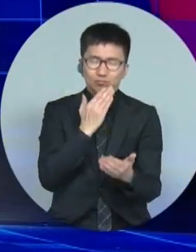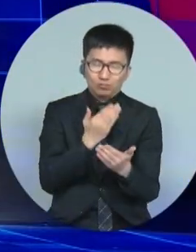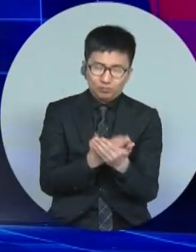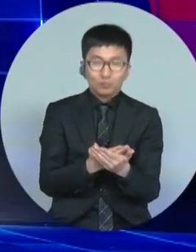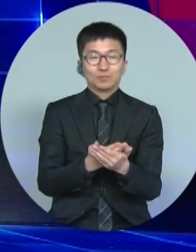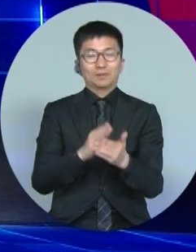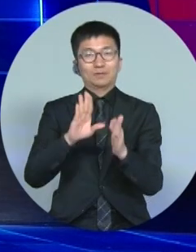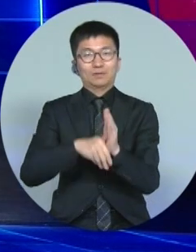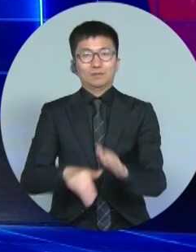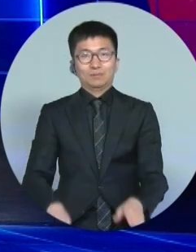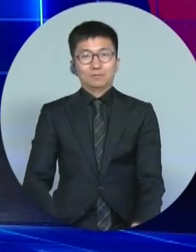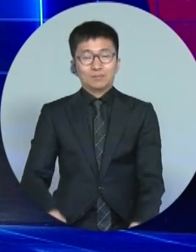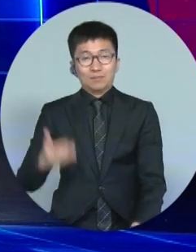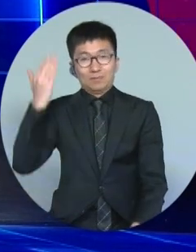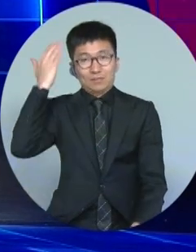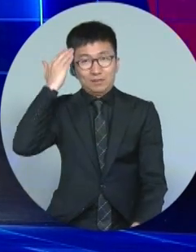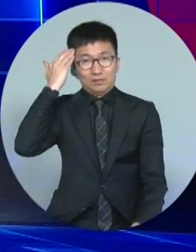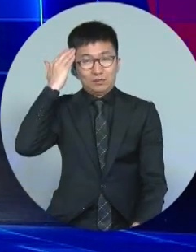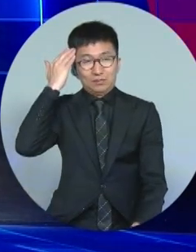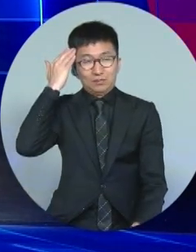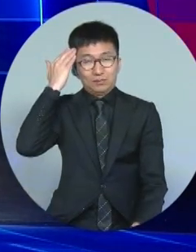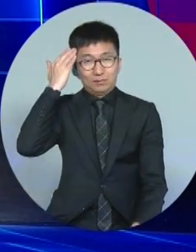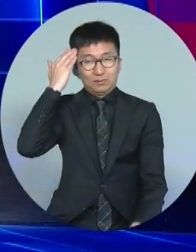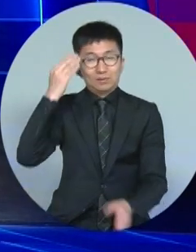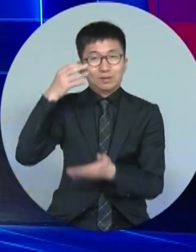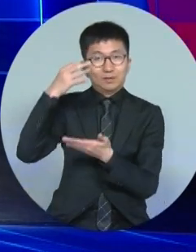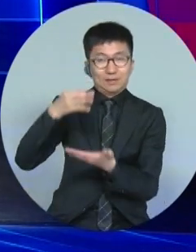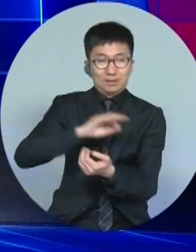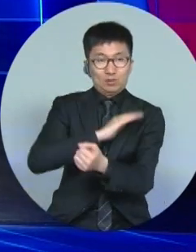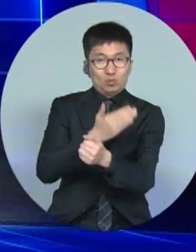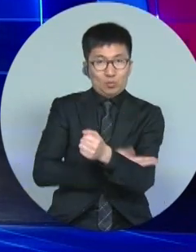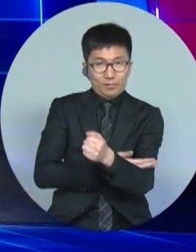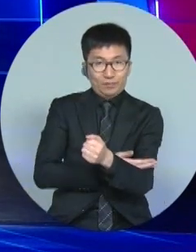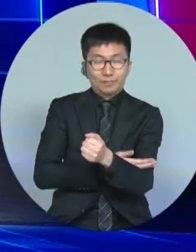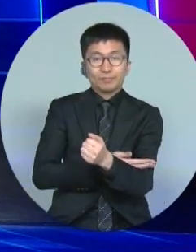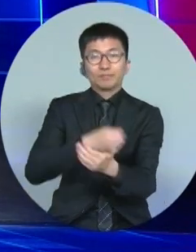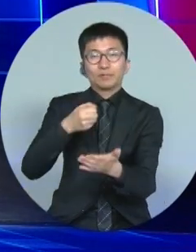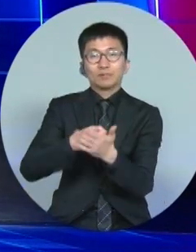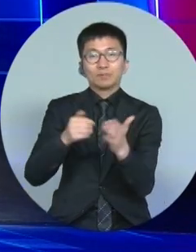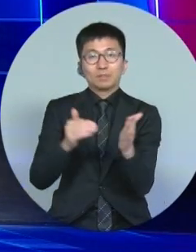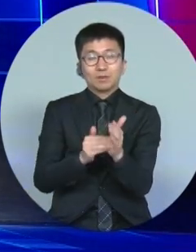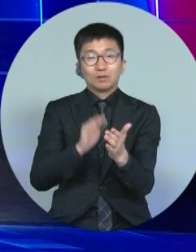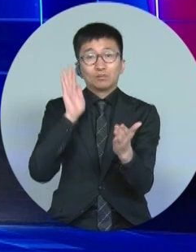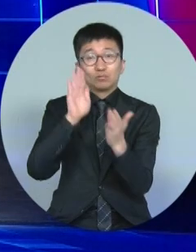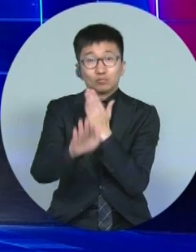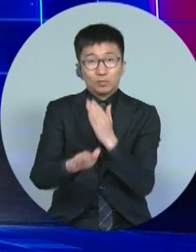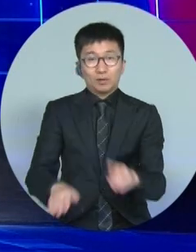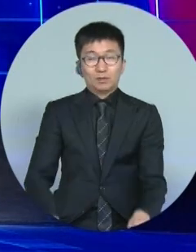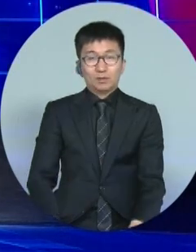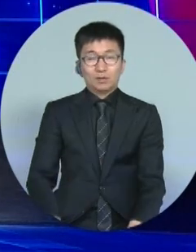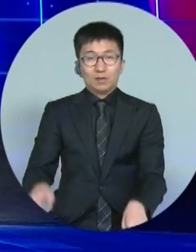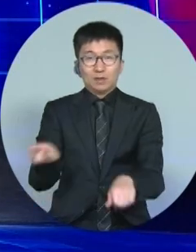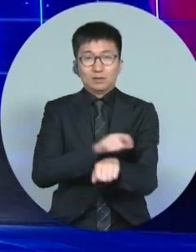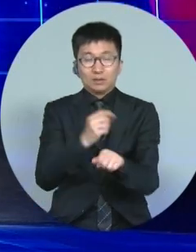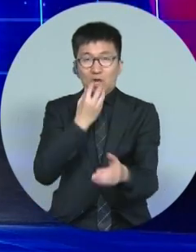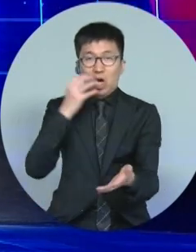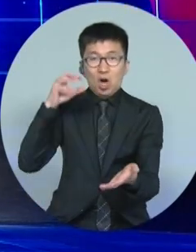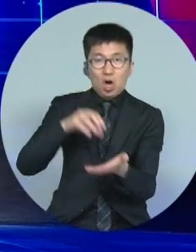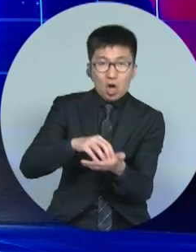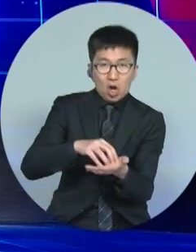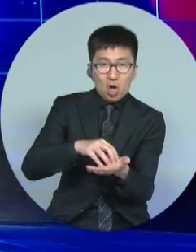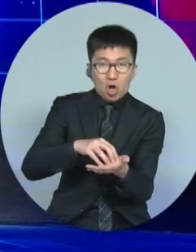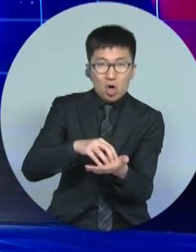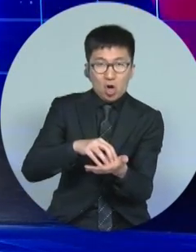so that patents became incredibly powerful. A patent gives